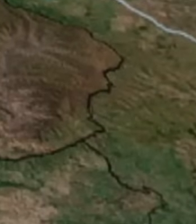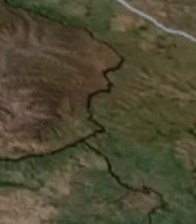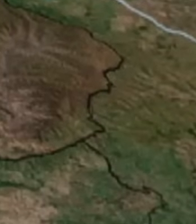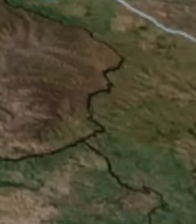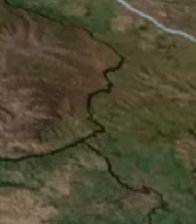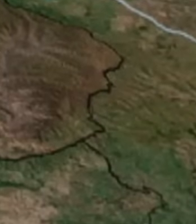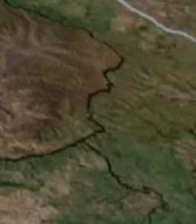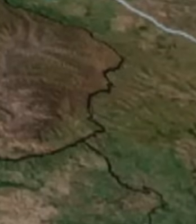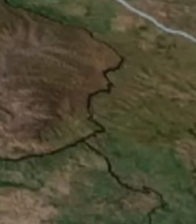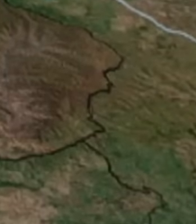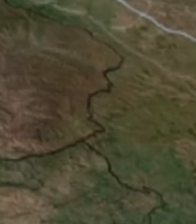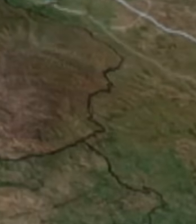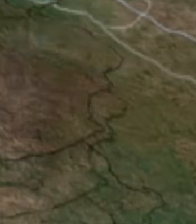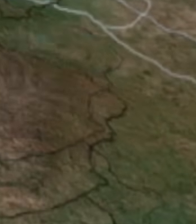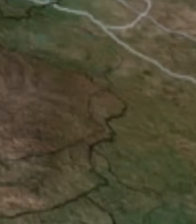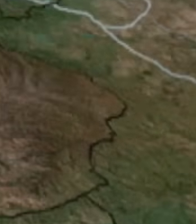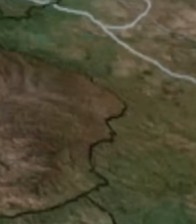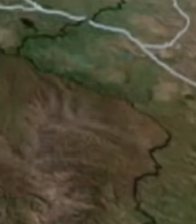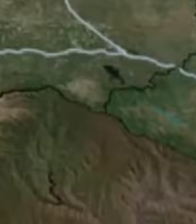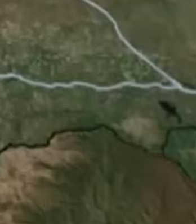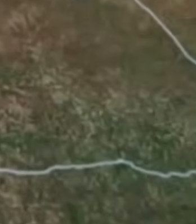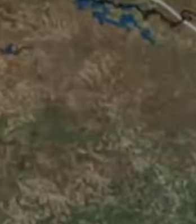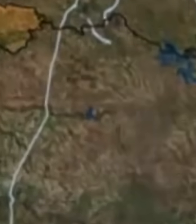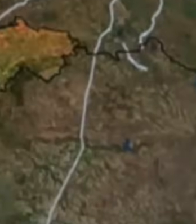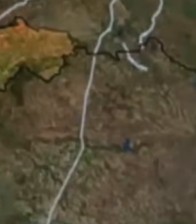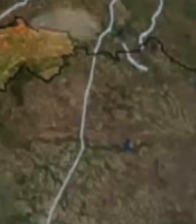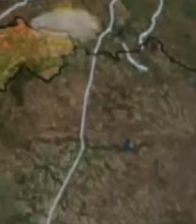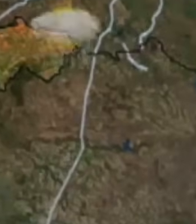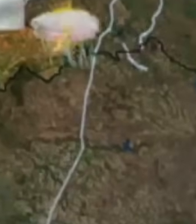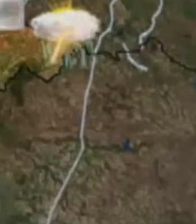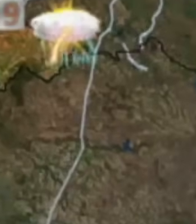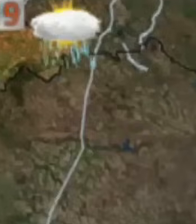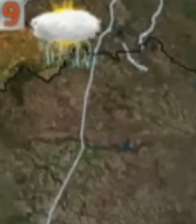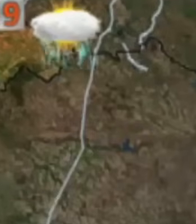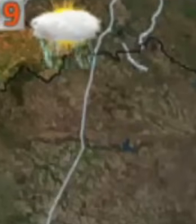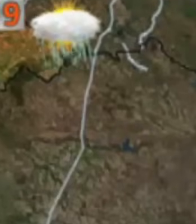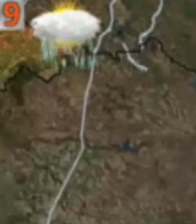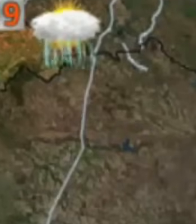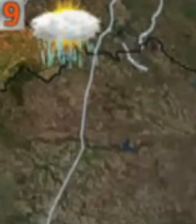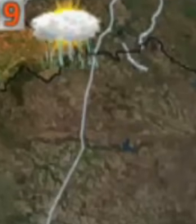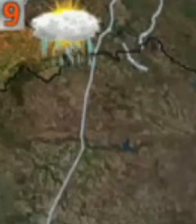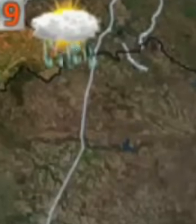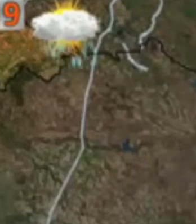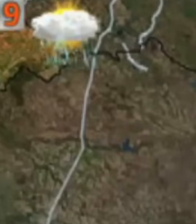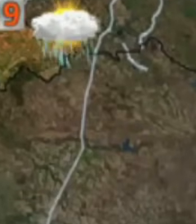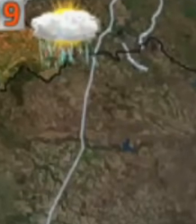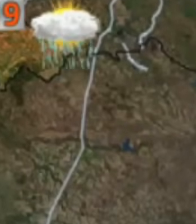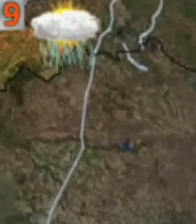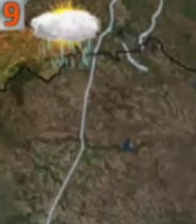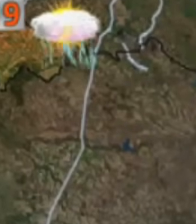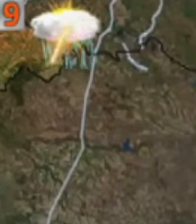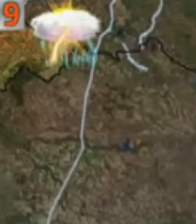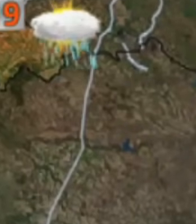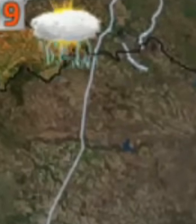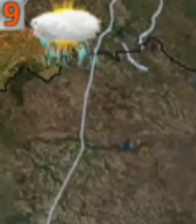a re tlhokomele magašo ga re ya ka dikarolong tše ge re di kgaritlela ga botsena fela ka North West re bona ga botse le gona dipula tše di botse di tla ba gona